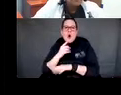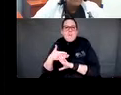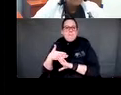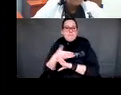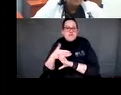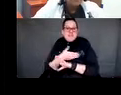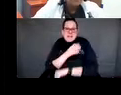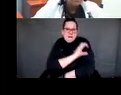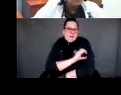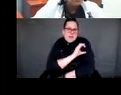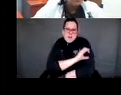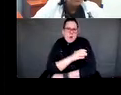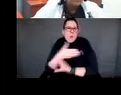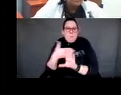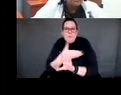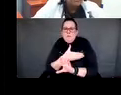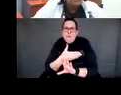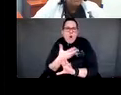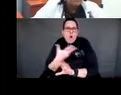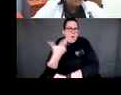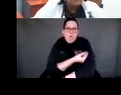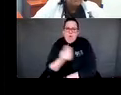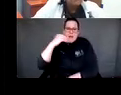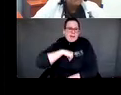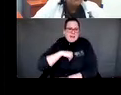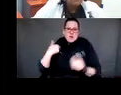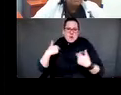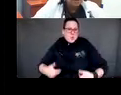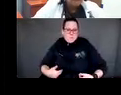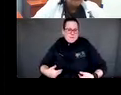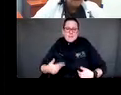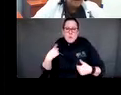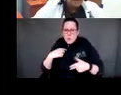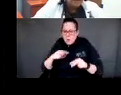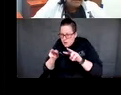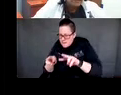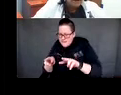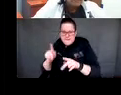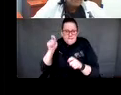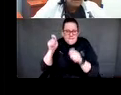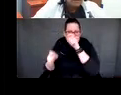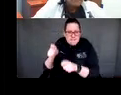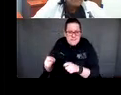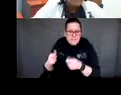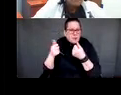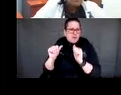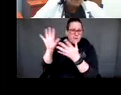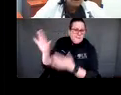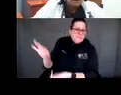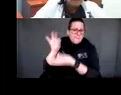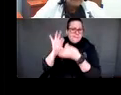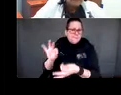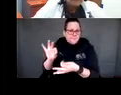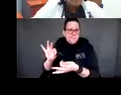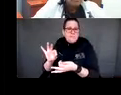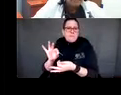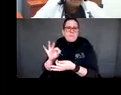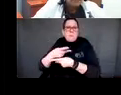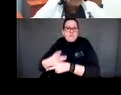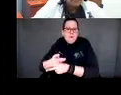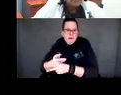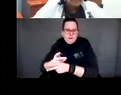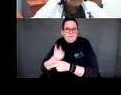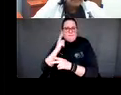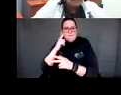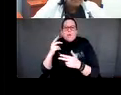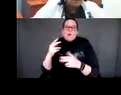before we even put it in humans, where we're trying to modify and optimize the product in